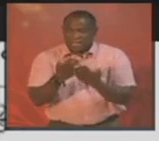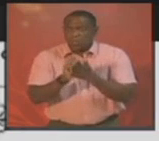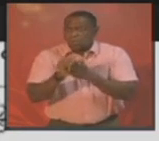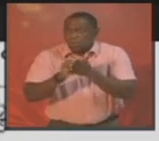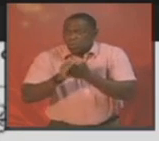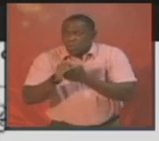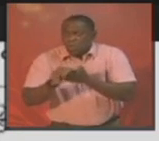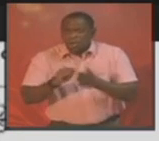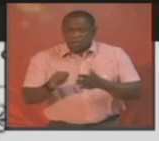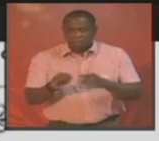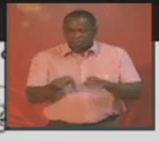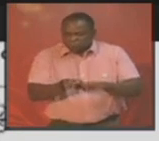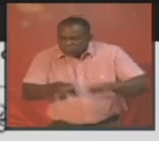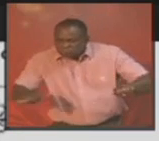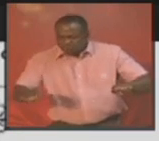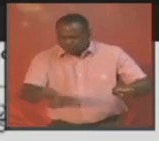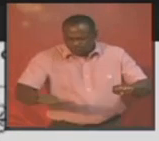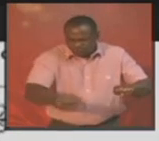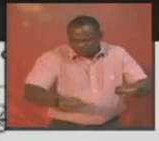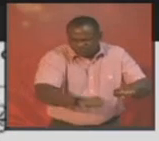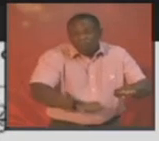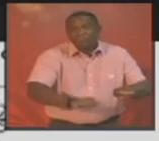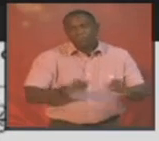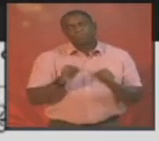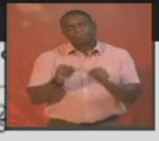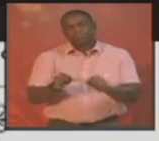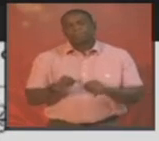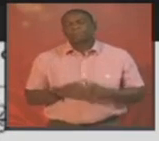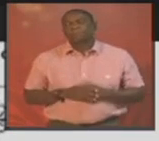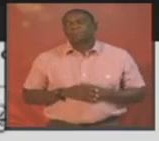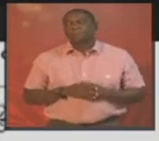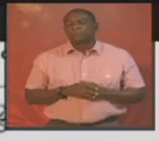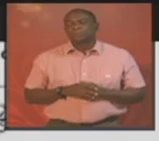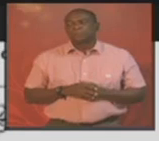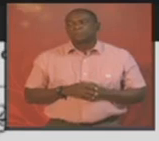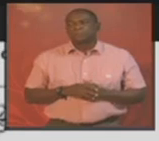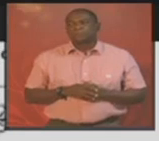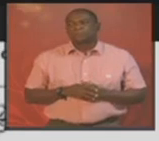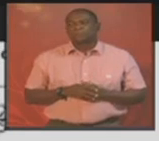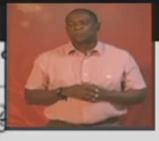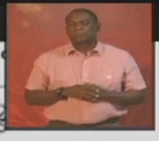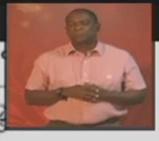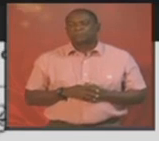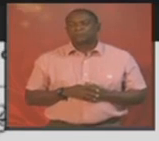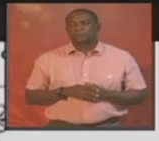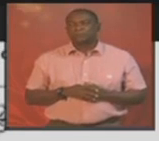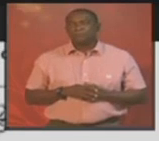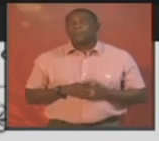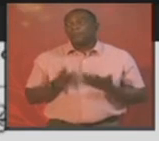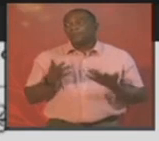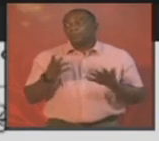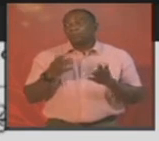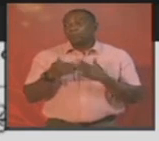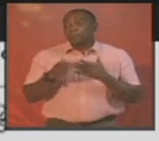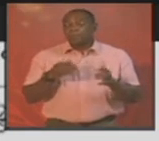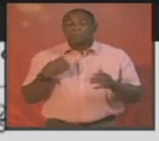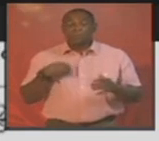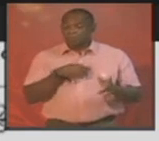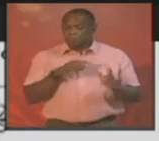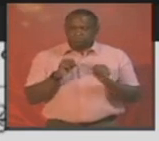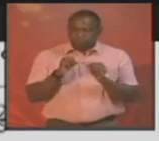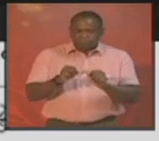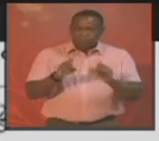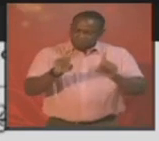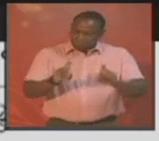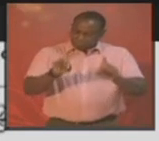is despite their very active surveillance system for testing respiratory illness for COVID-19. So this